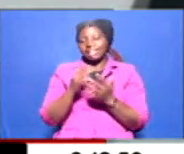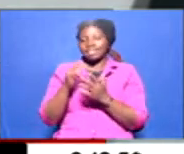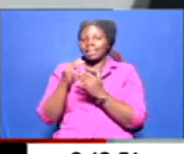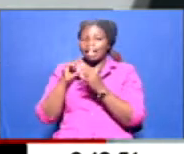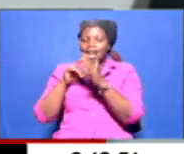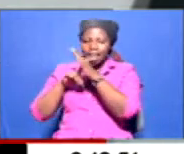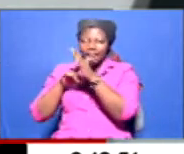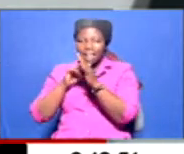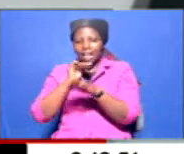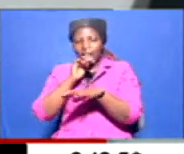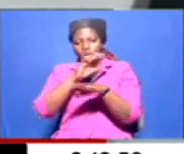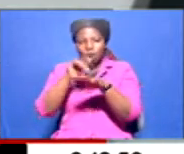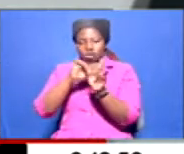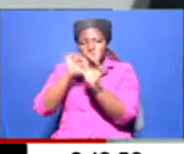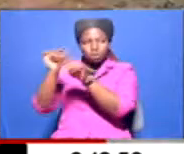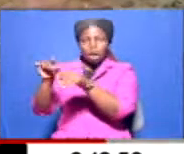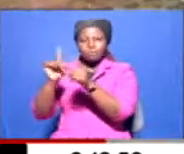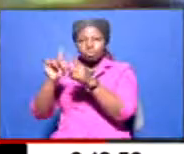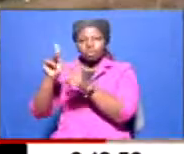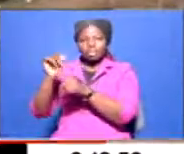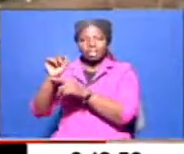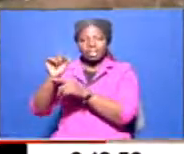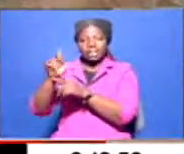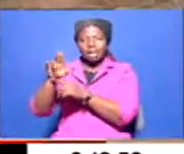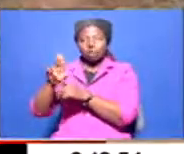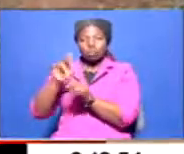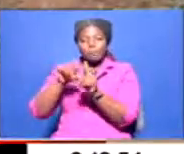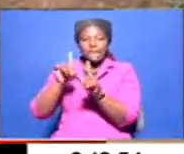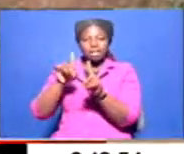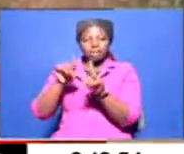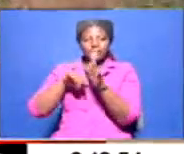for lack of school fees.